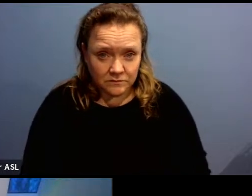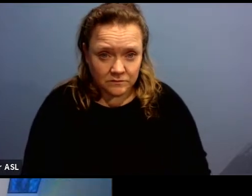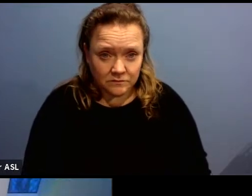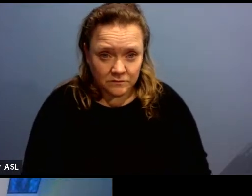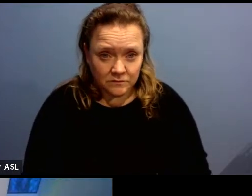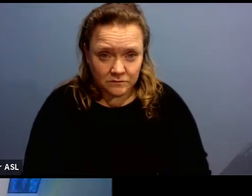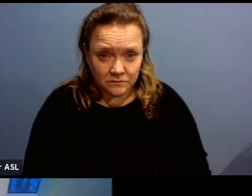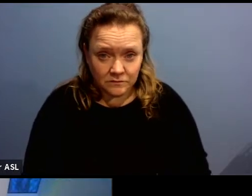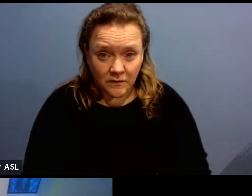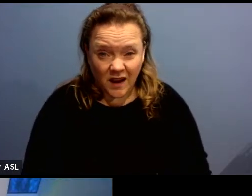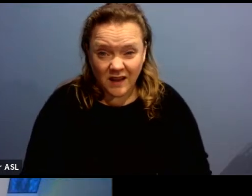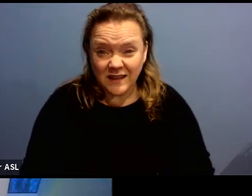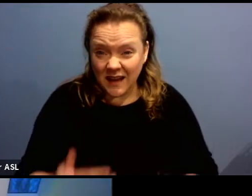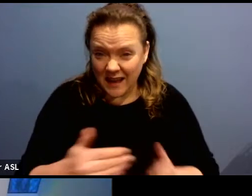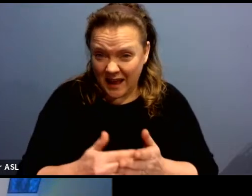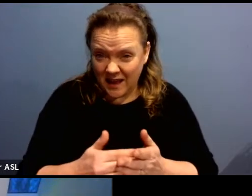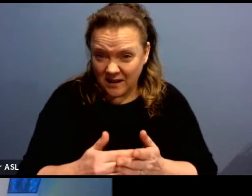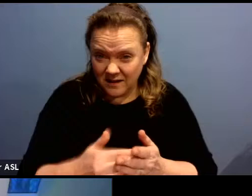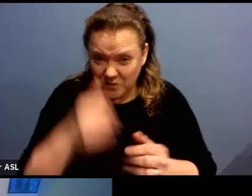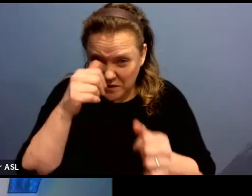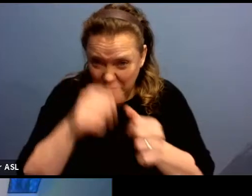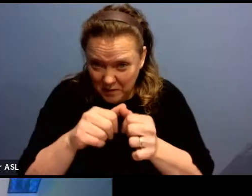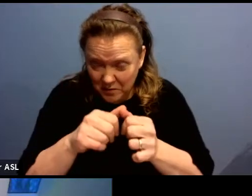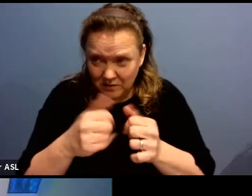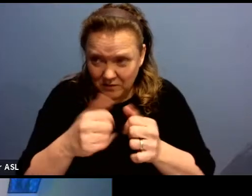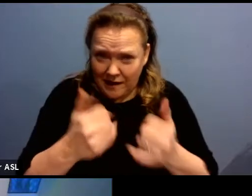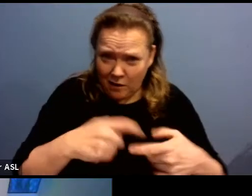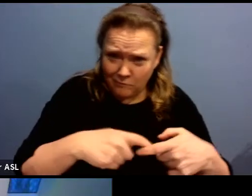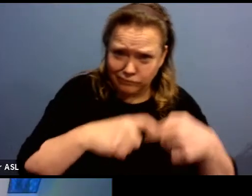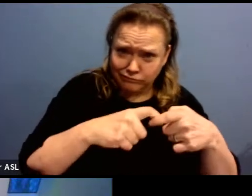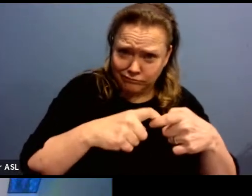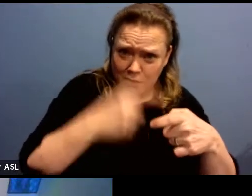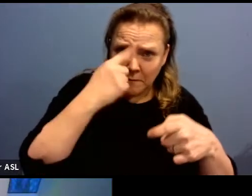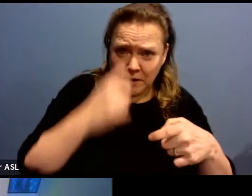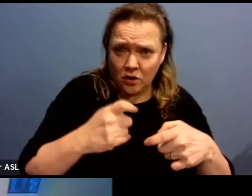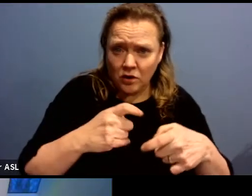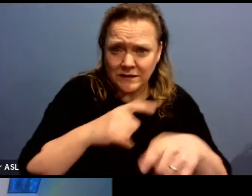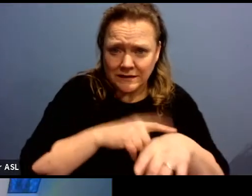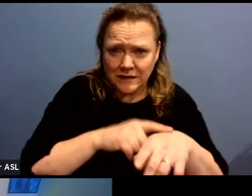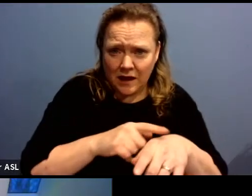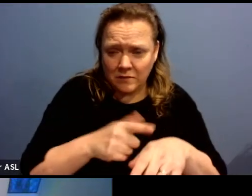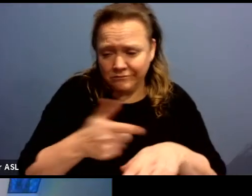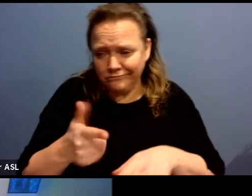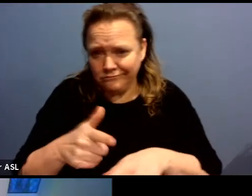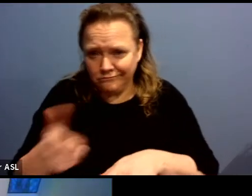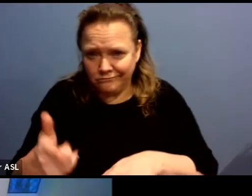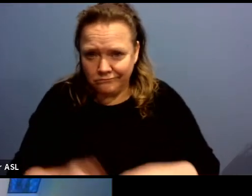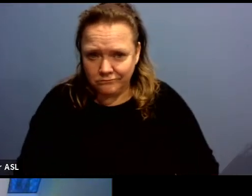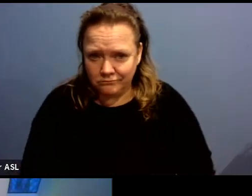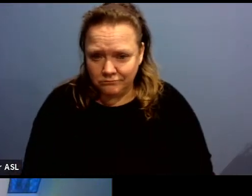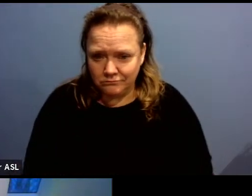Also, as a reminder, we do have a little bit of a lag between each speakers with the phone bridge.